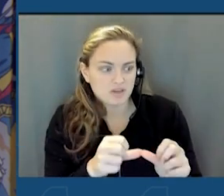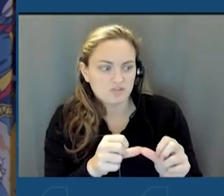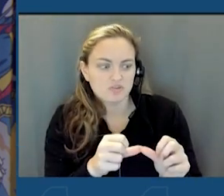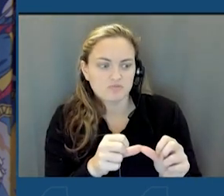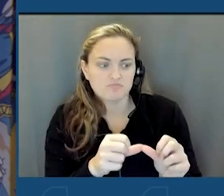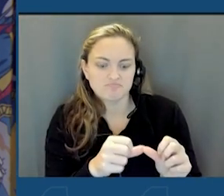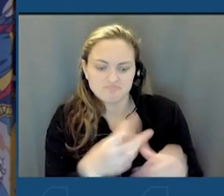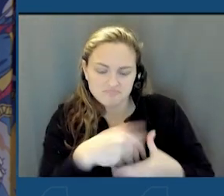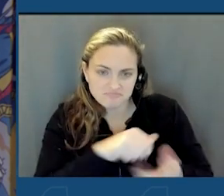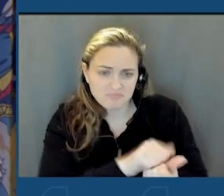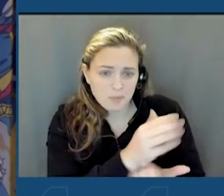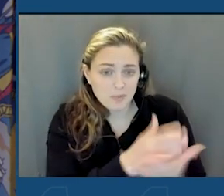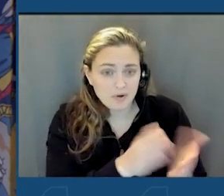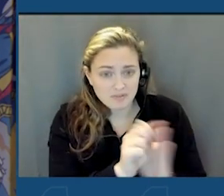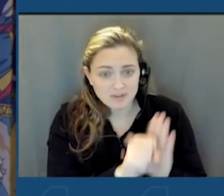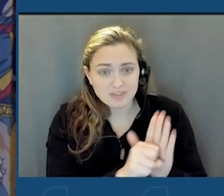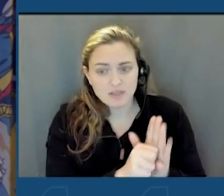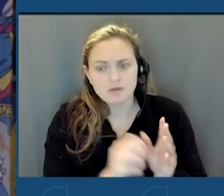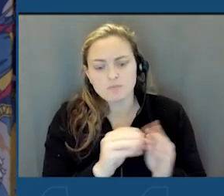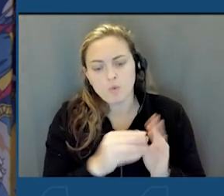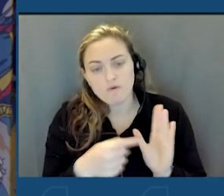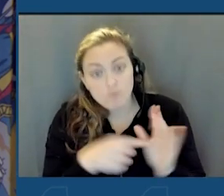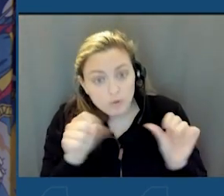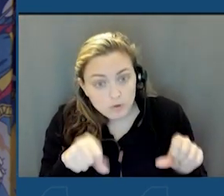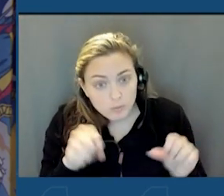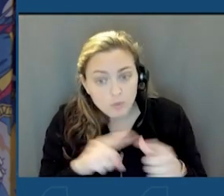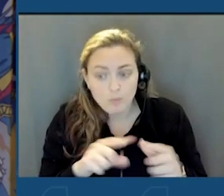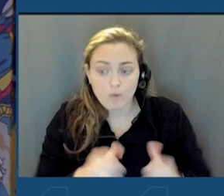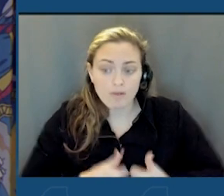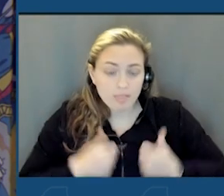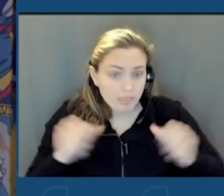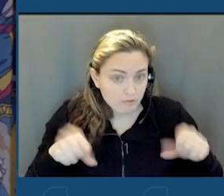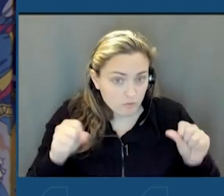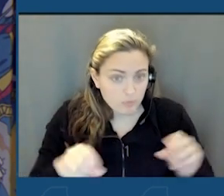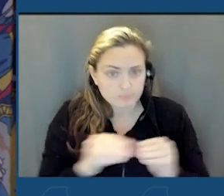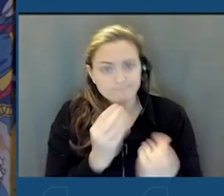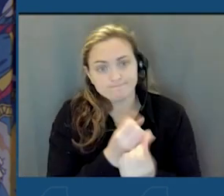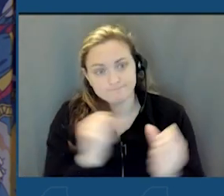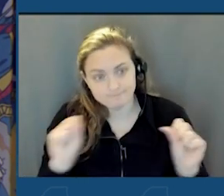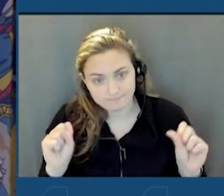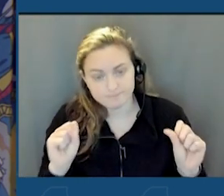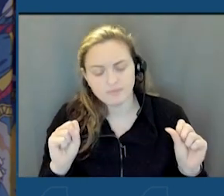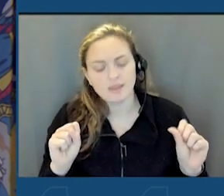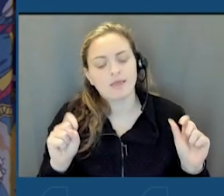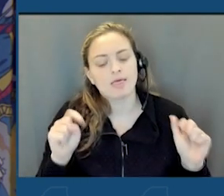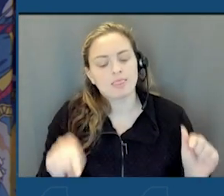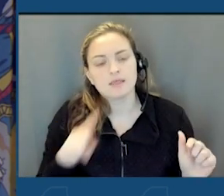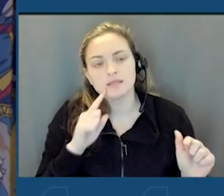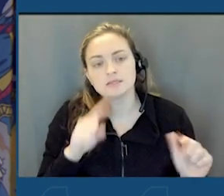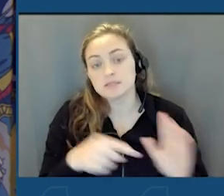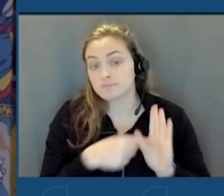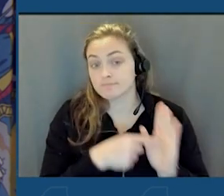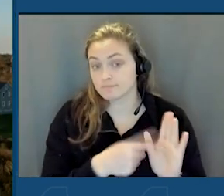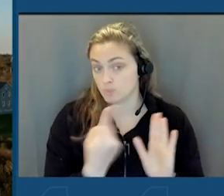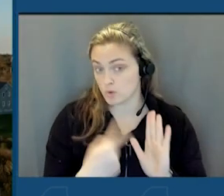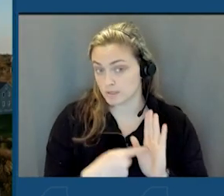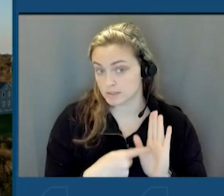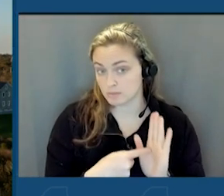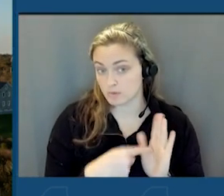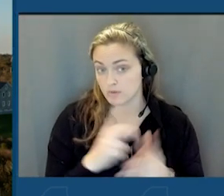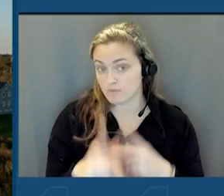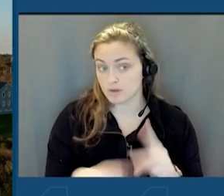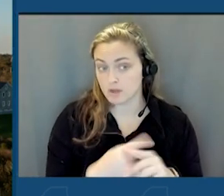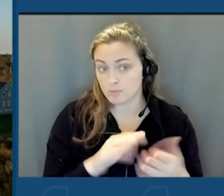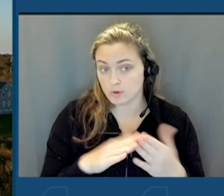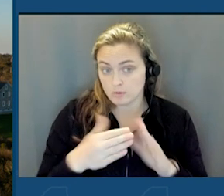of our state more affordable, more livable, and certainly more safe. And this is a shining example of the kind of communities that people